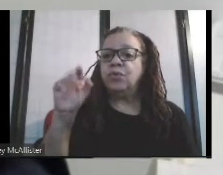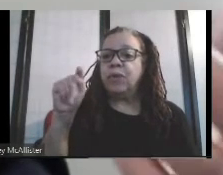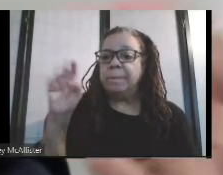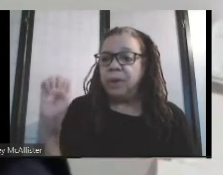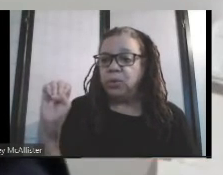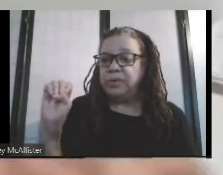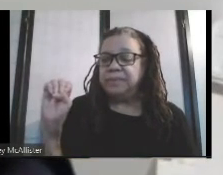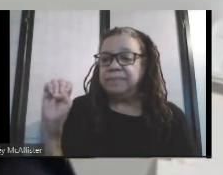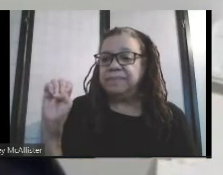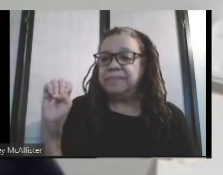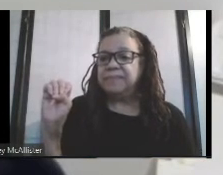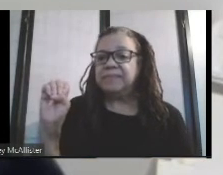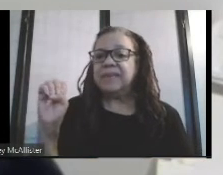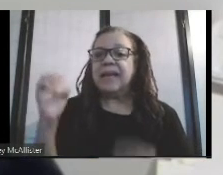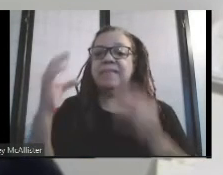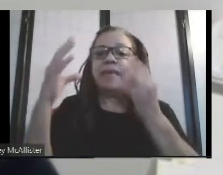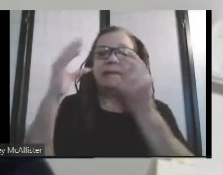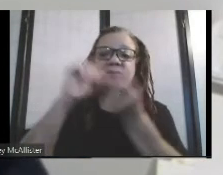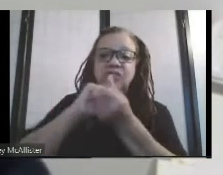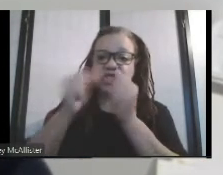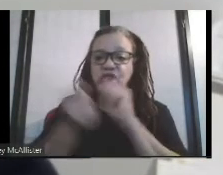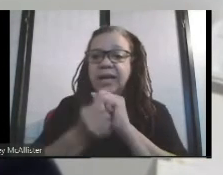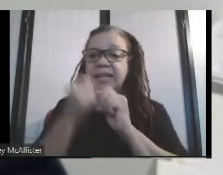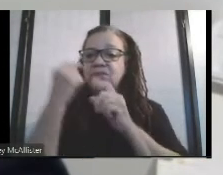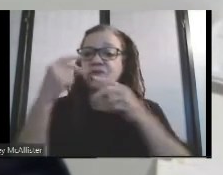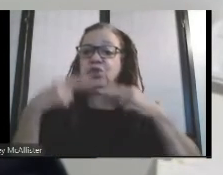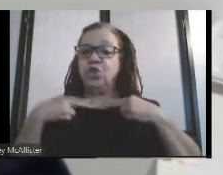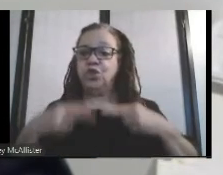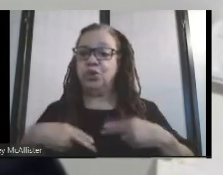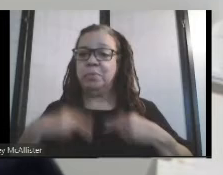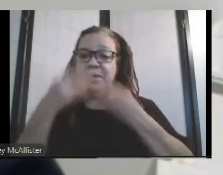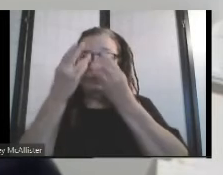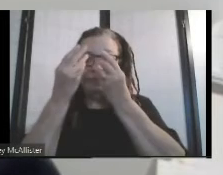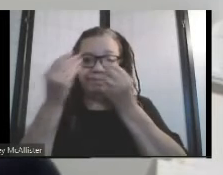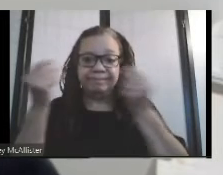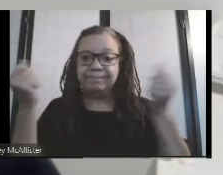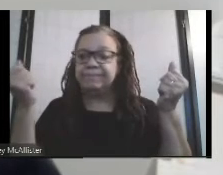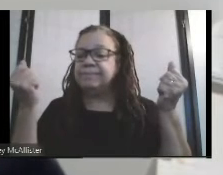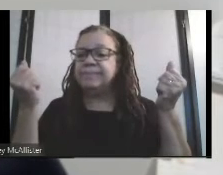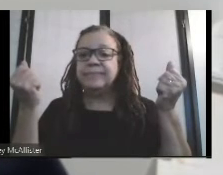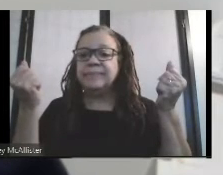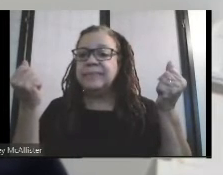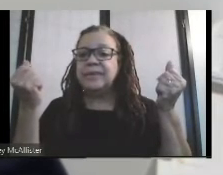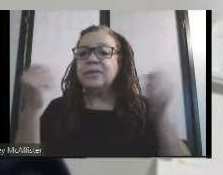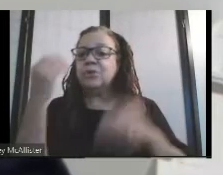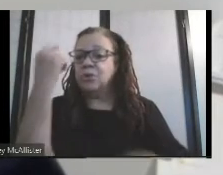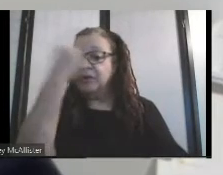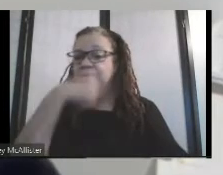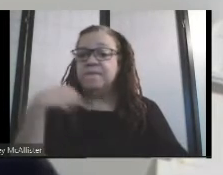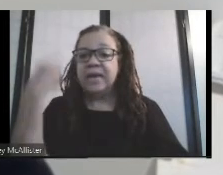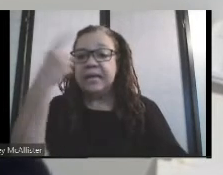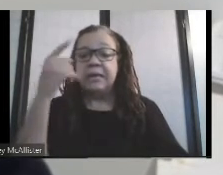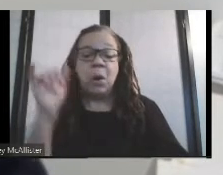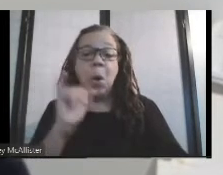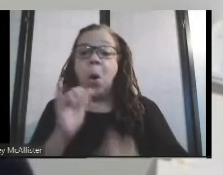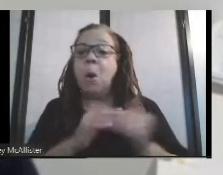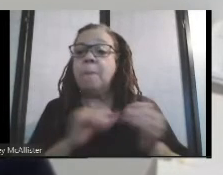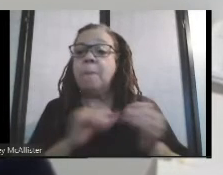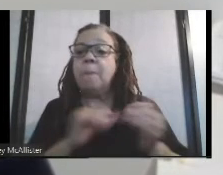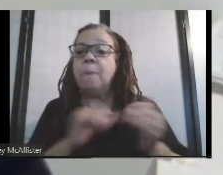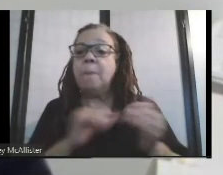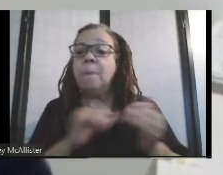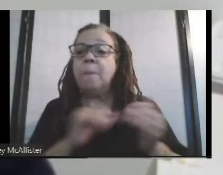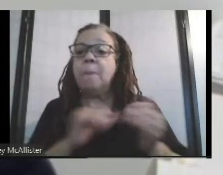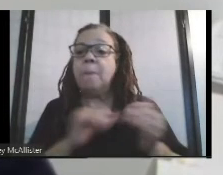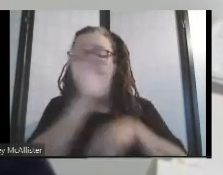it clicks, and then it looks like the features on the human disappear, so that it resembles